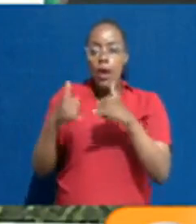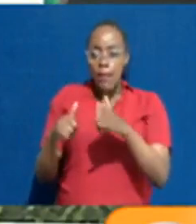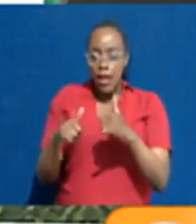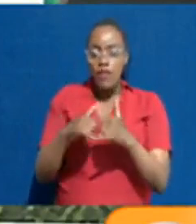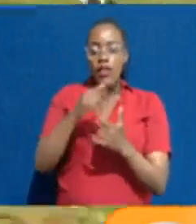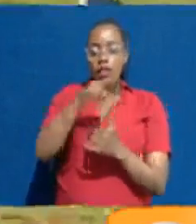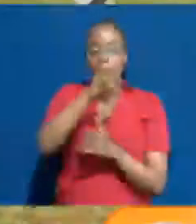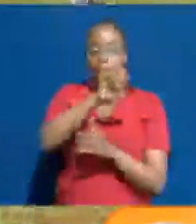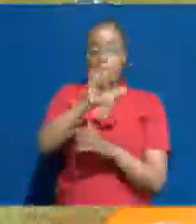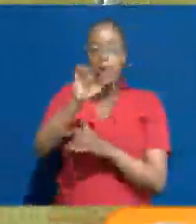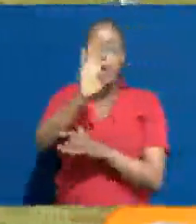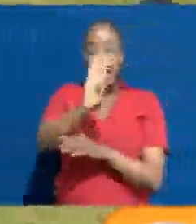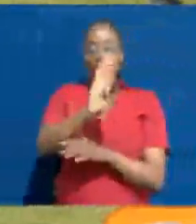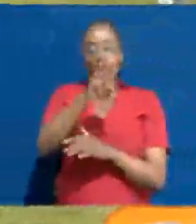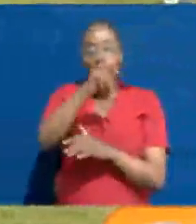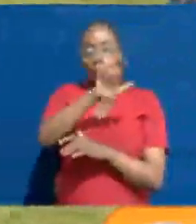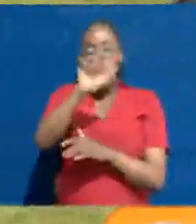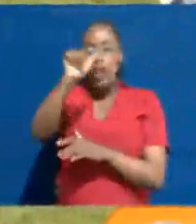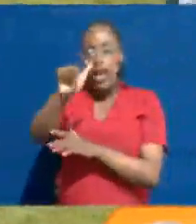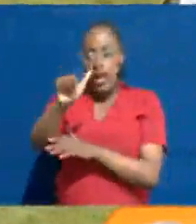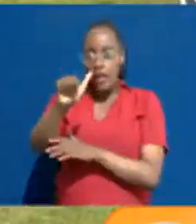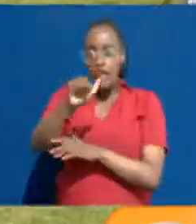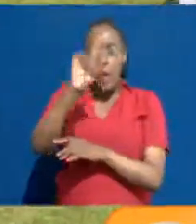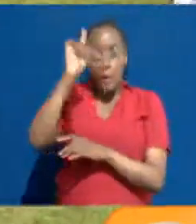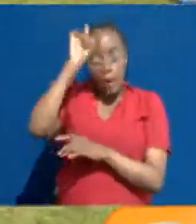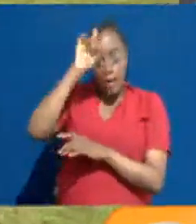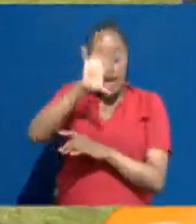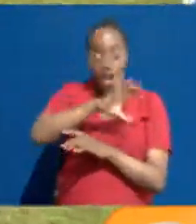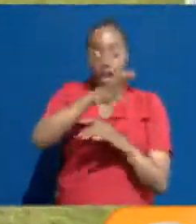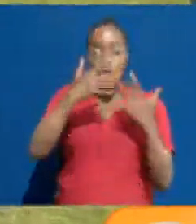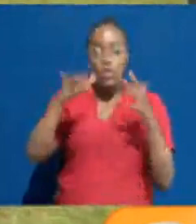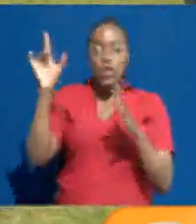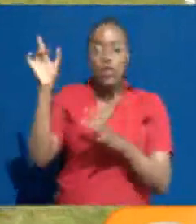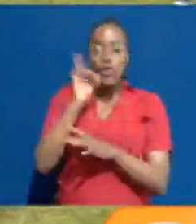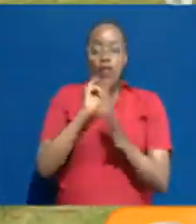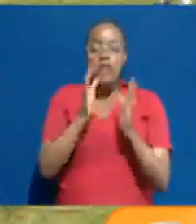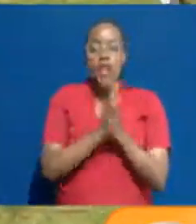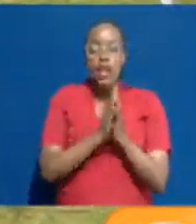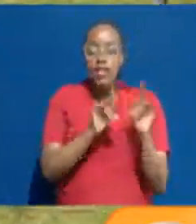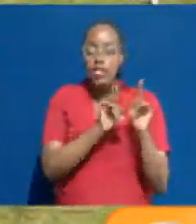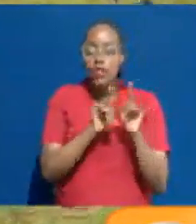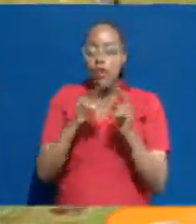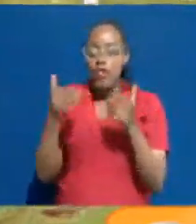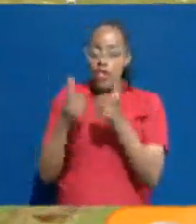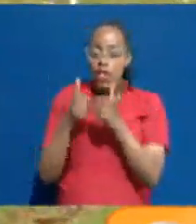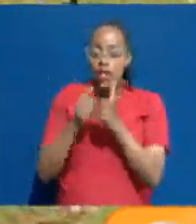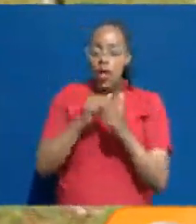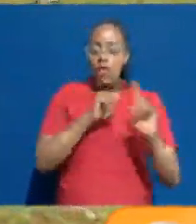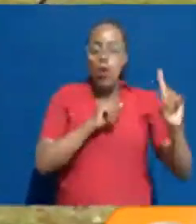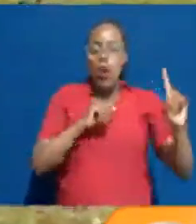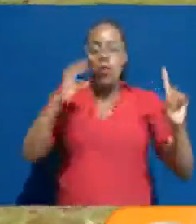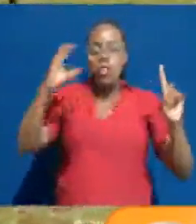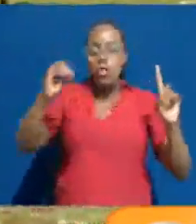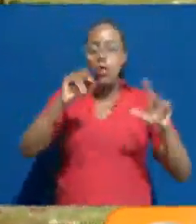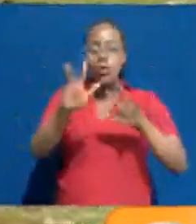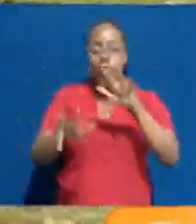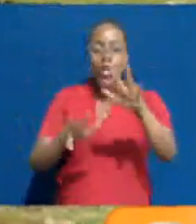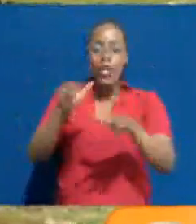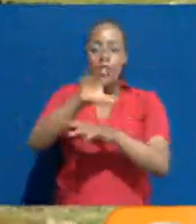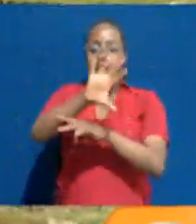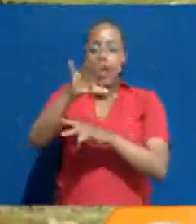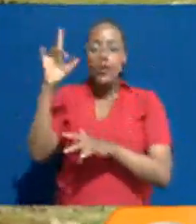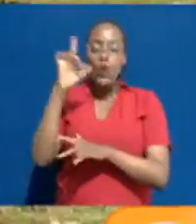B. In Pool A, surprise package, Mandera County lost their first match of the tournament, going down 1-0 to Kirinyaga County in a